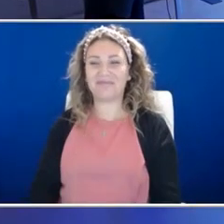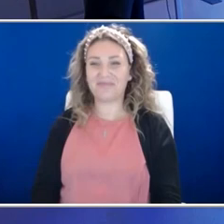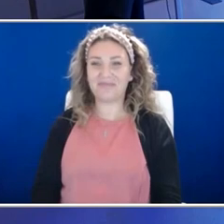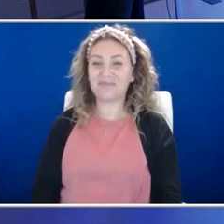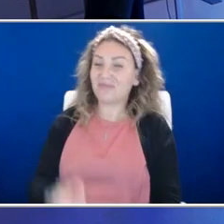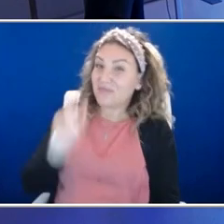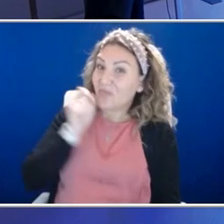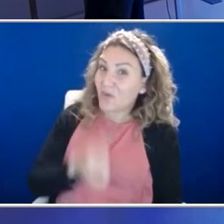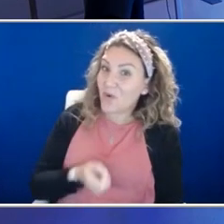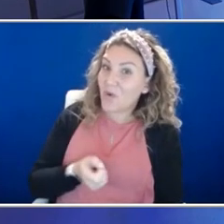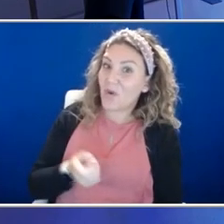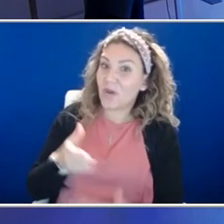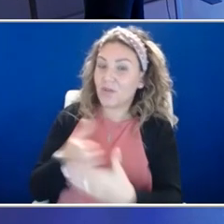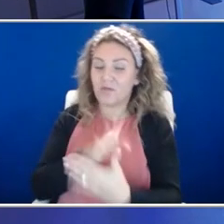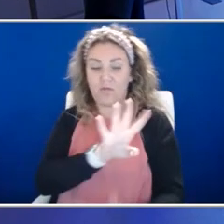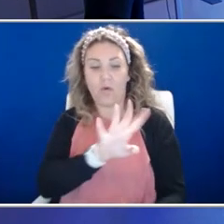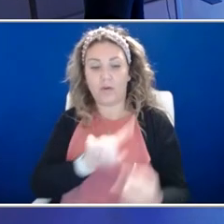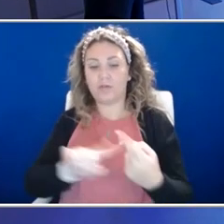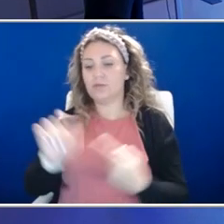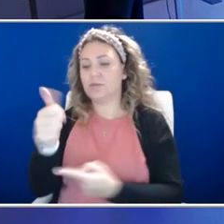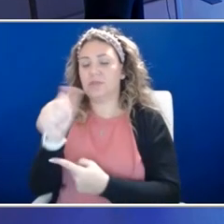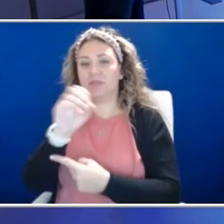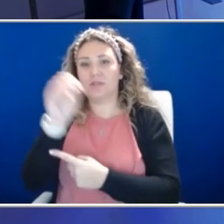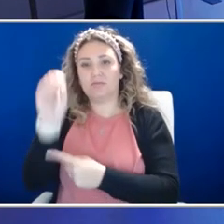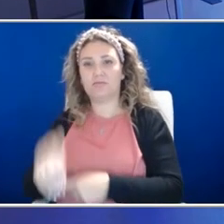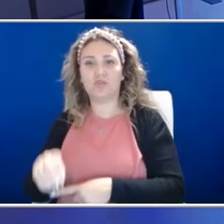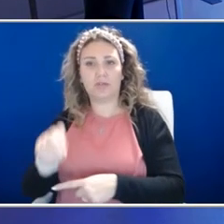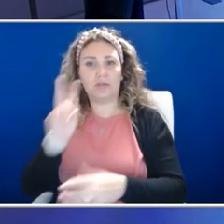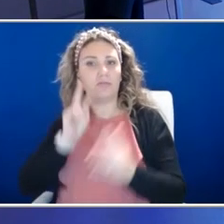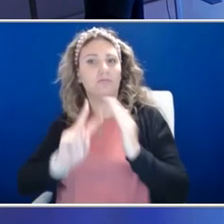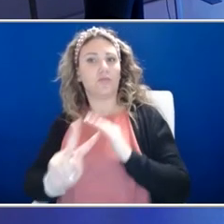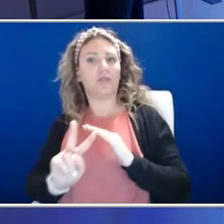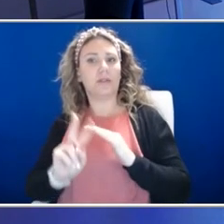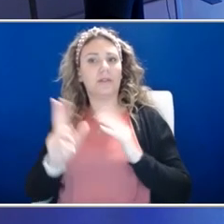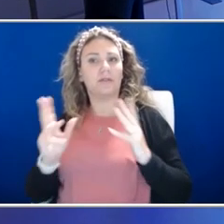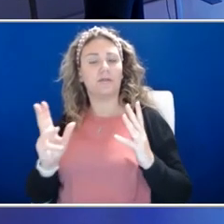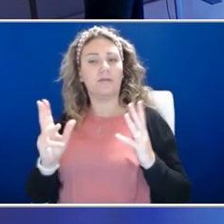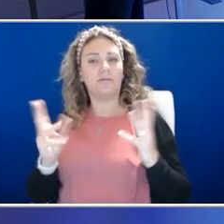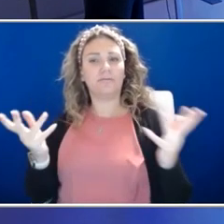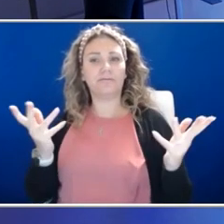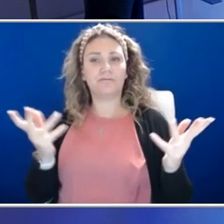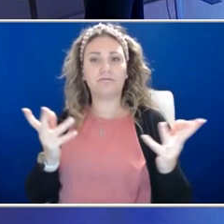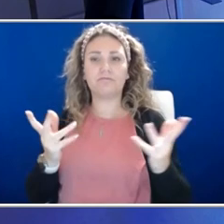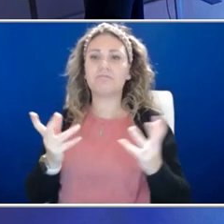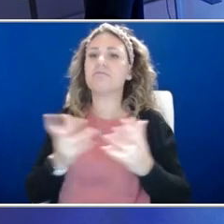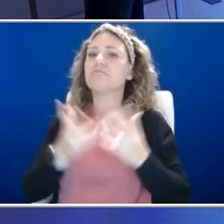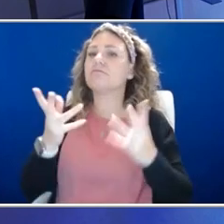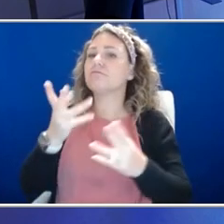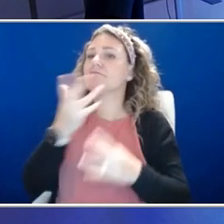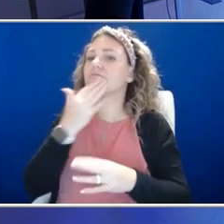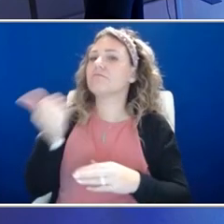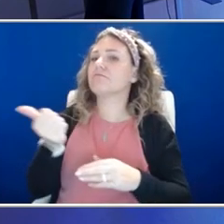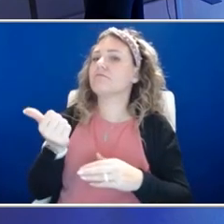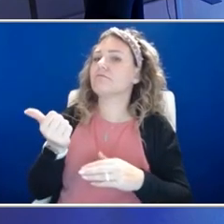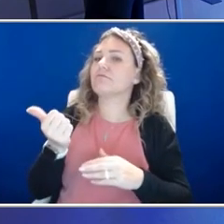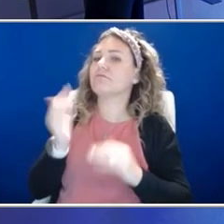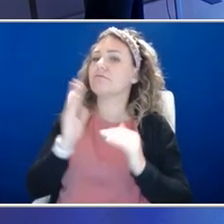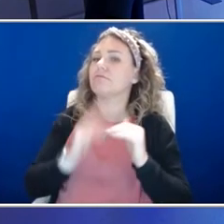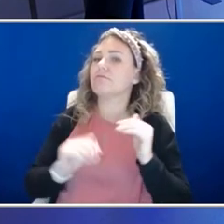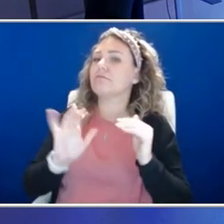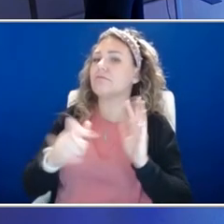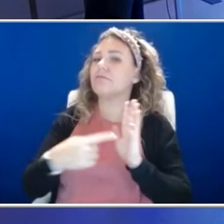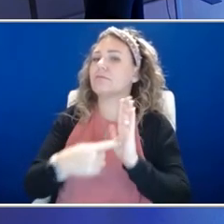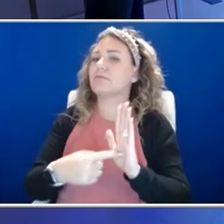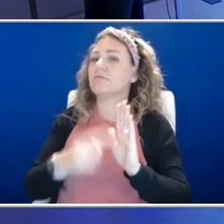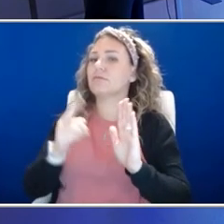between a 4% and 10% improvement in our ability to predict it, how much better do you think we're going to get beyond that as the model gets smarter from